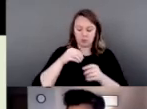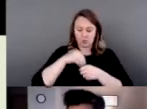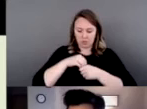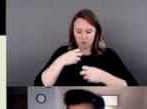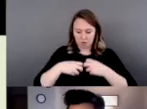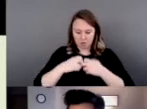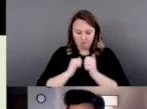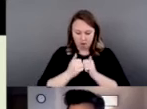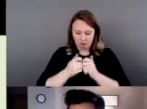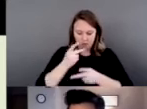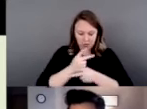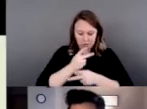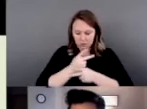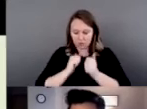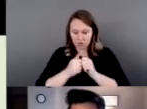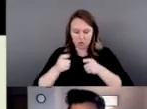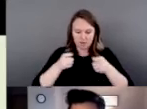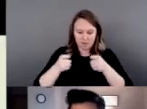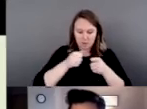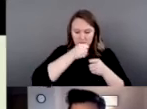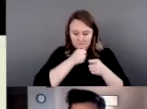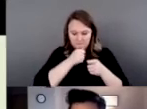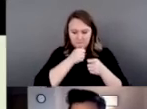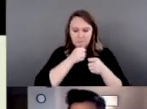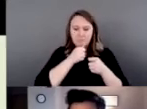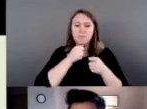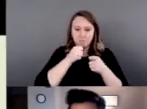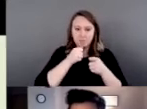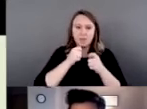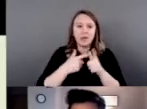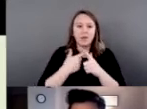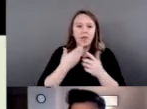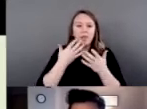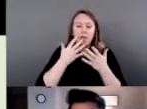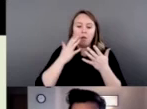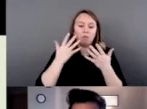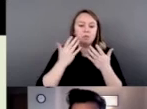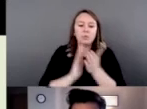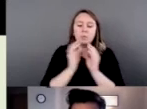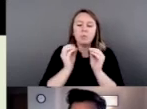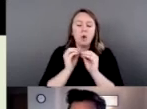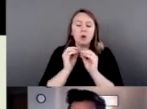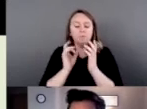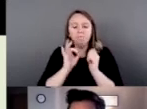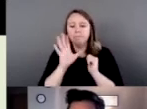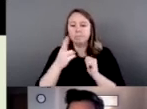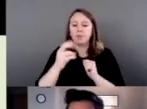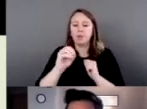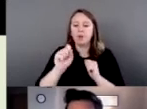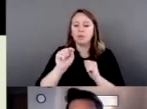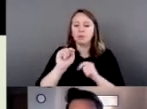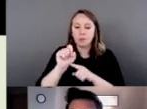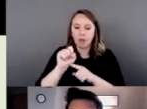child that has been abused or seen some kind of violence, they don't know how to solve these